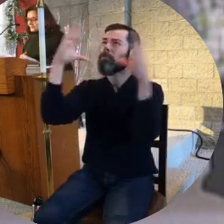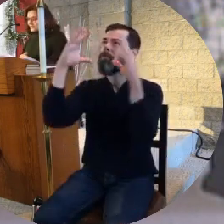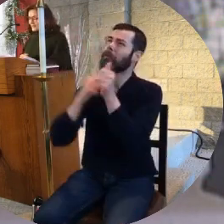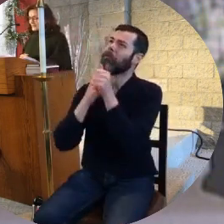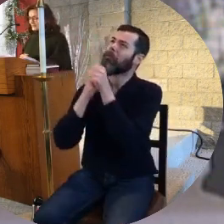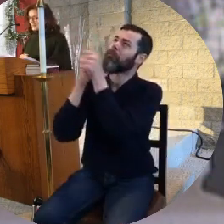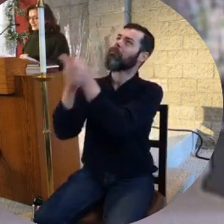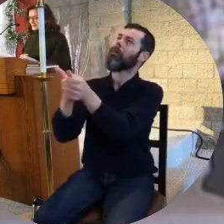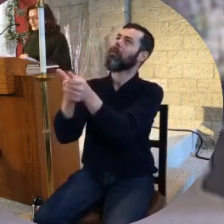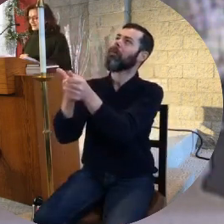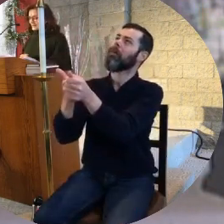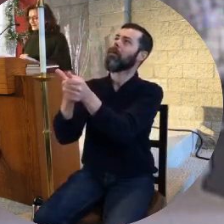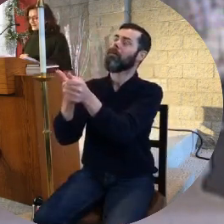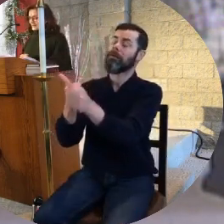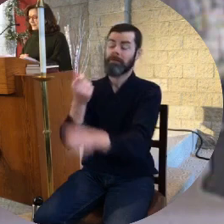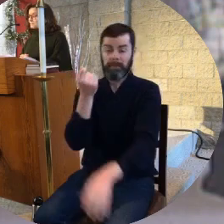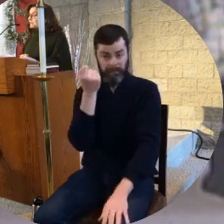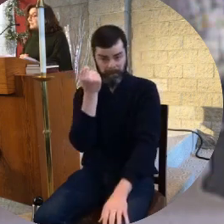Understand this.